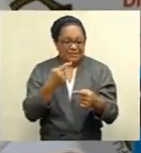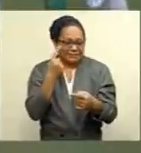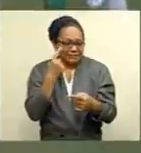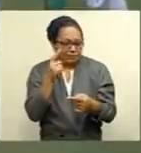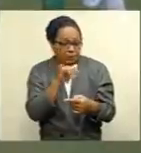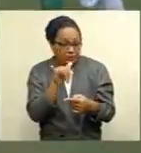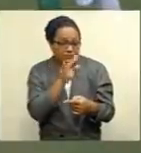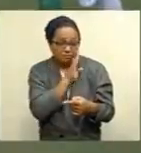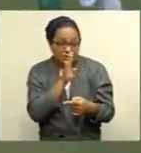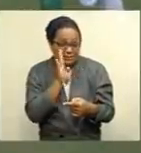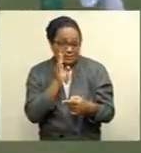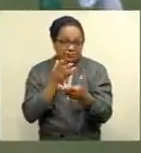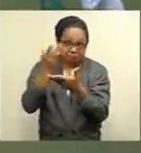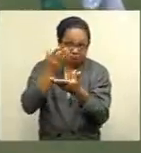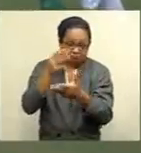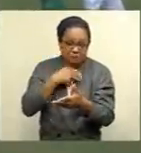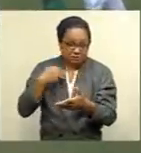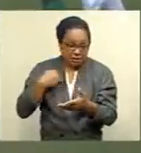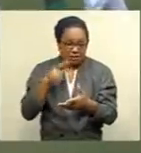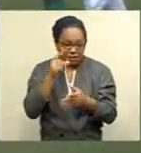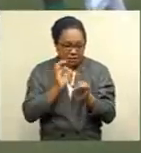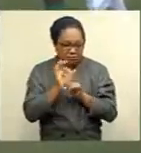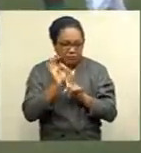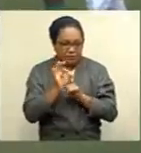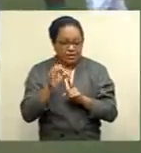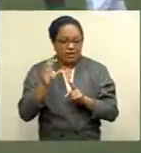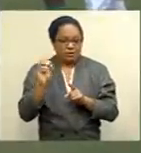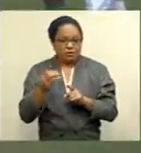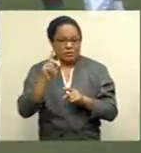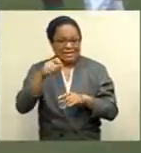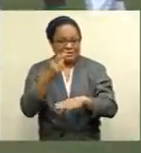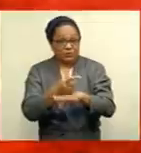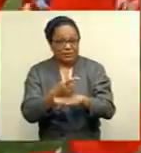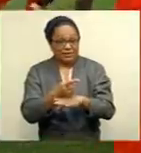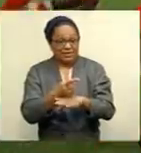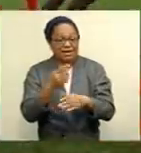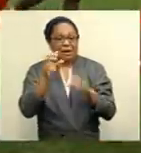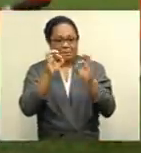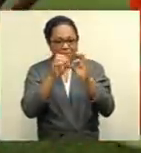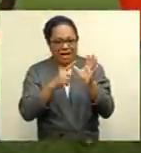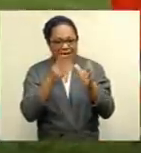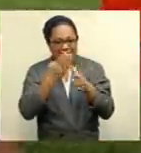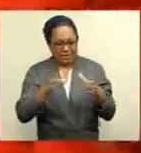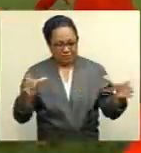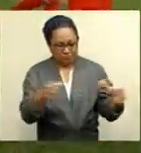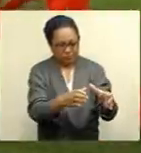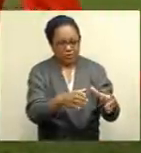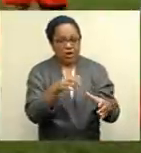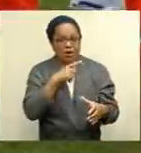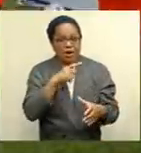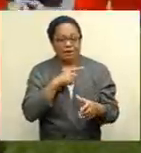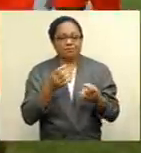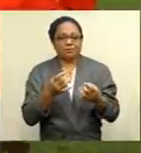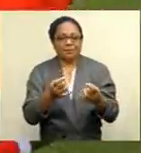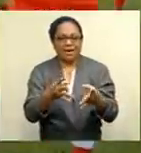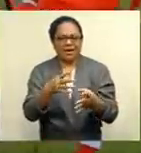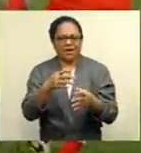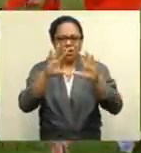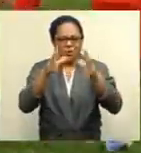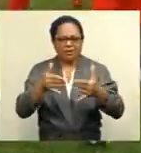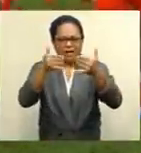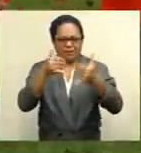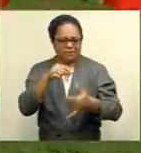out. National players are expected to march into Camp in Mba next week to prepare for the World Cup qualifiers. Very short time frame